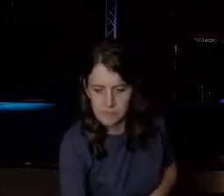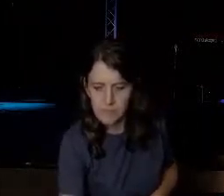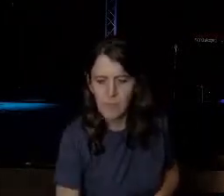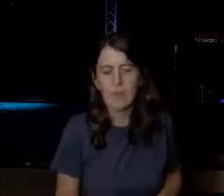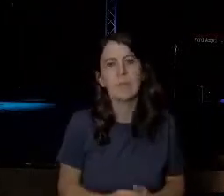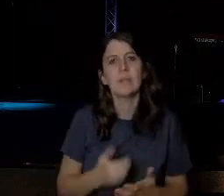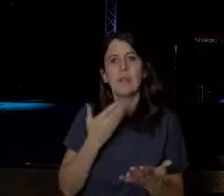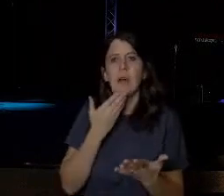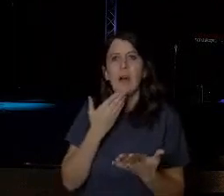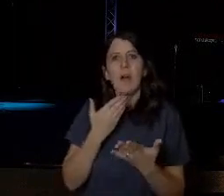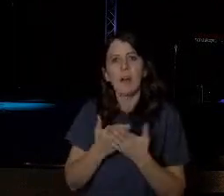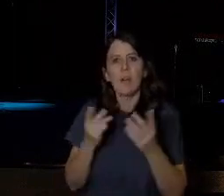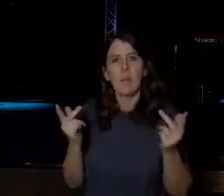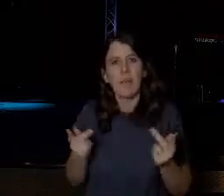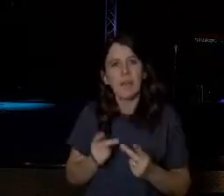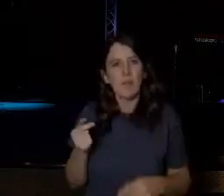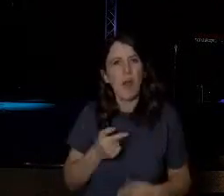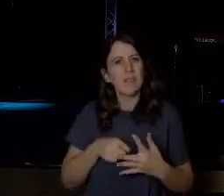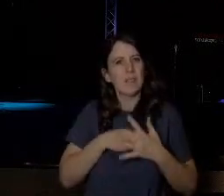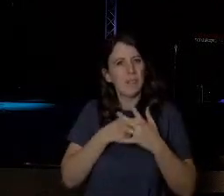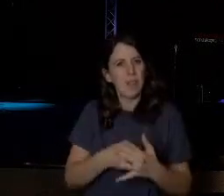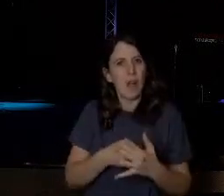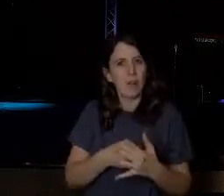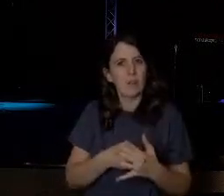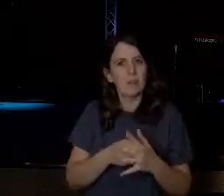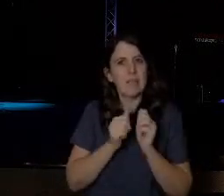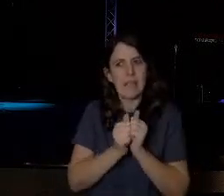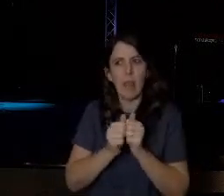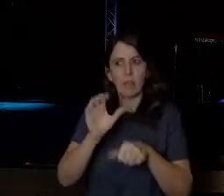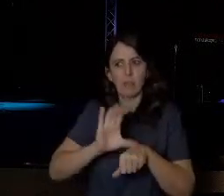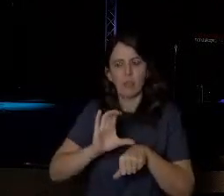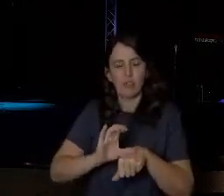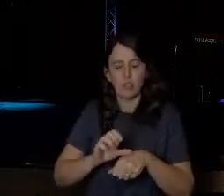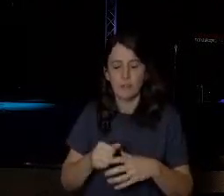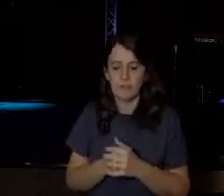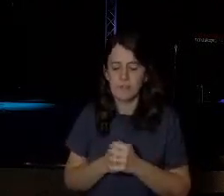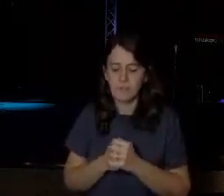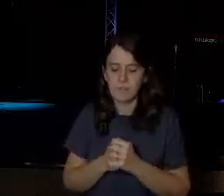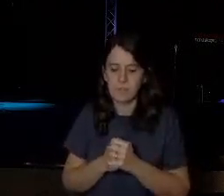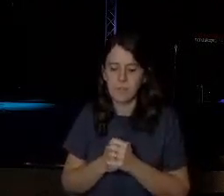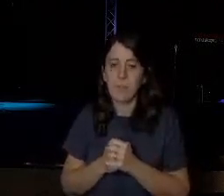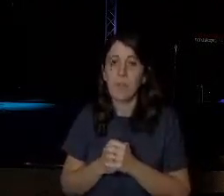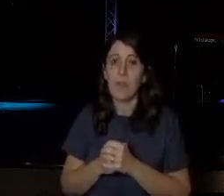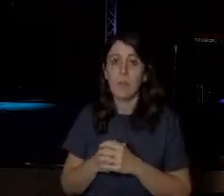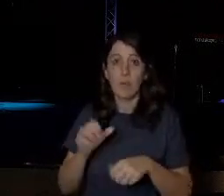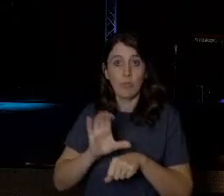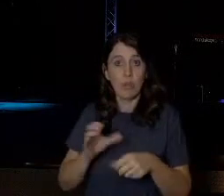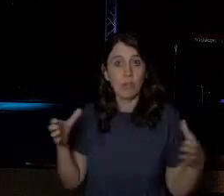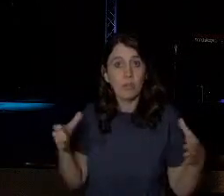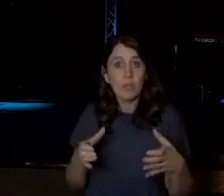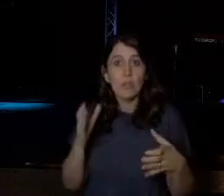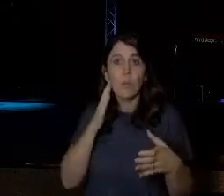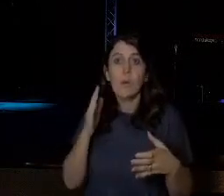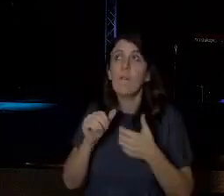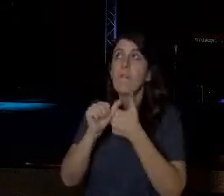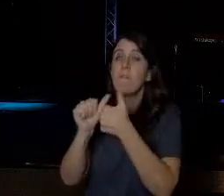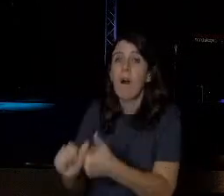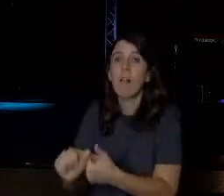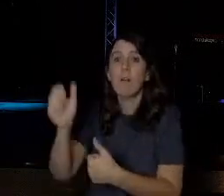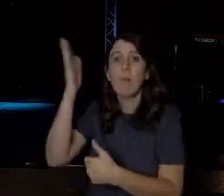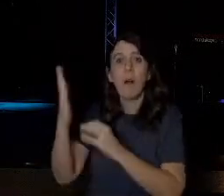as a church. And here's, as we move forward together as a church to go where God is calling us to go, I think we need this